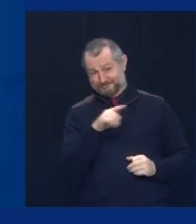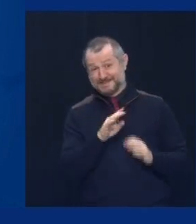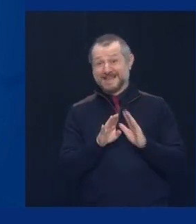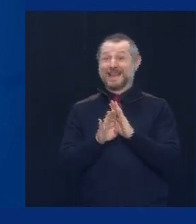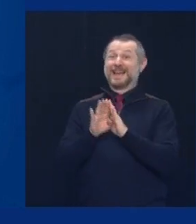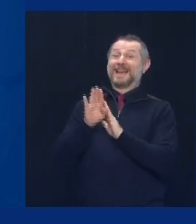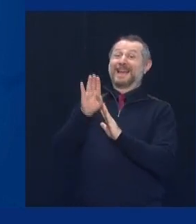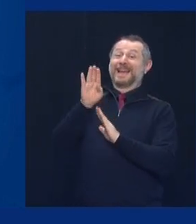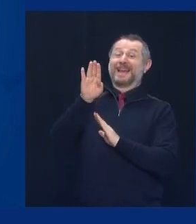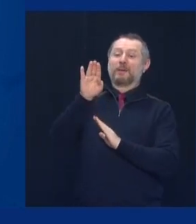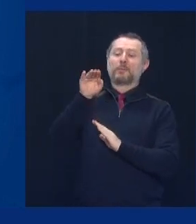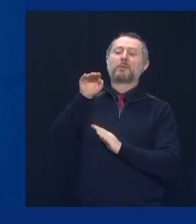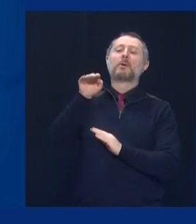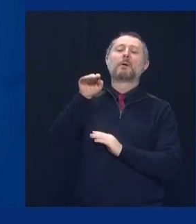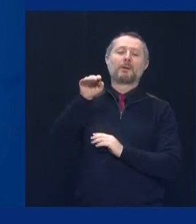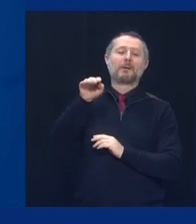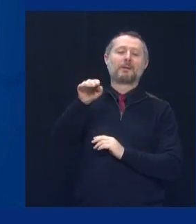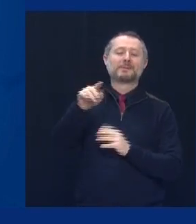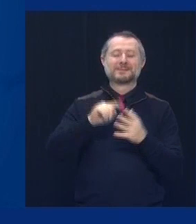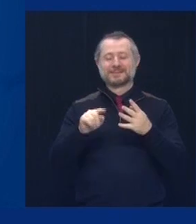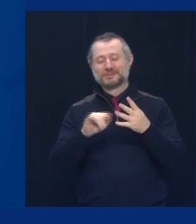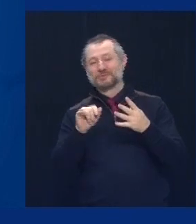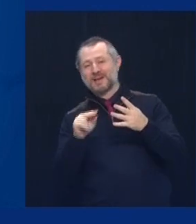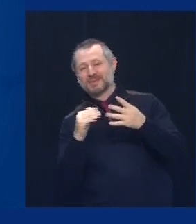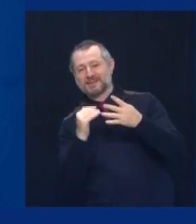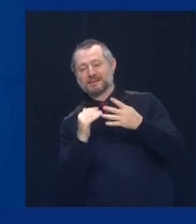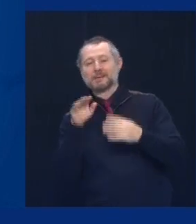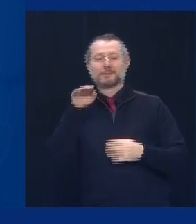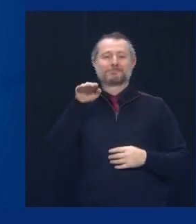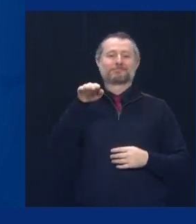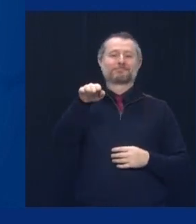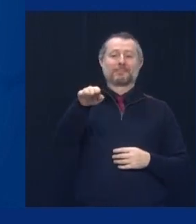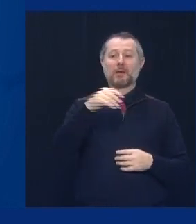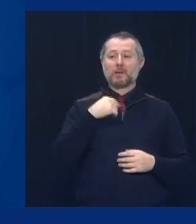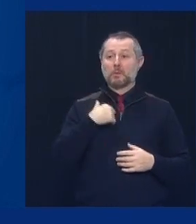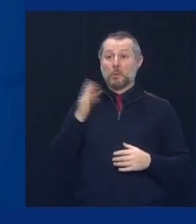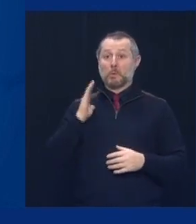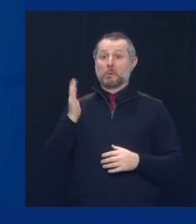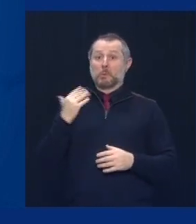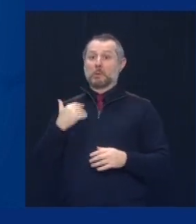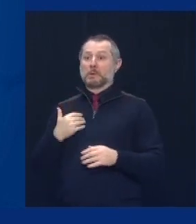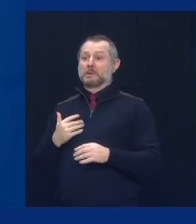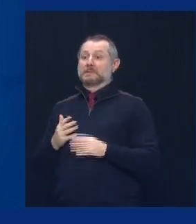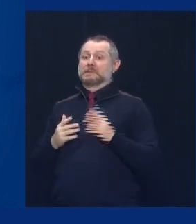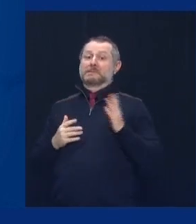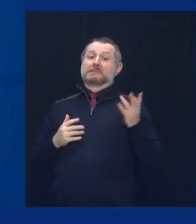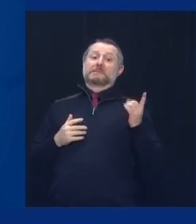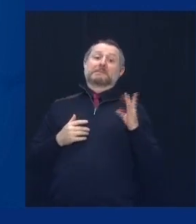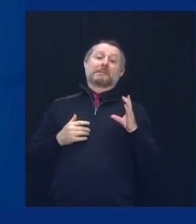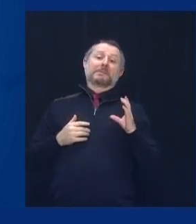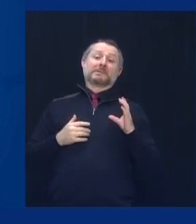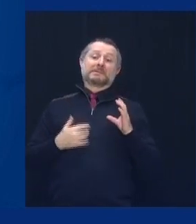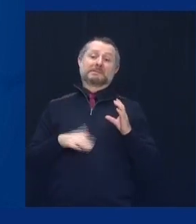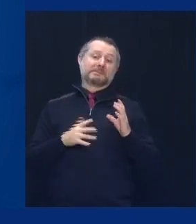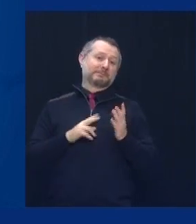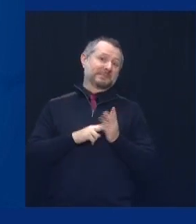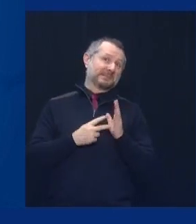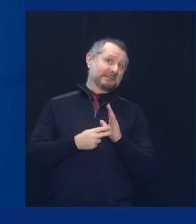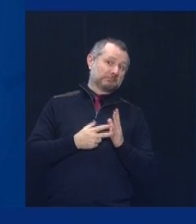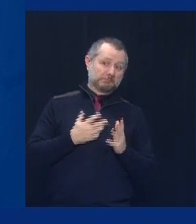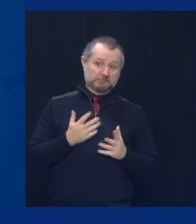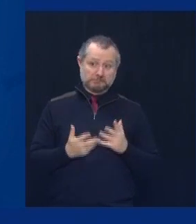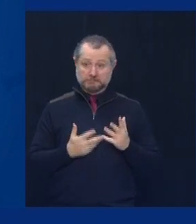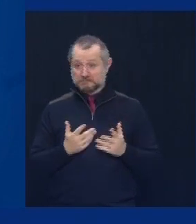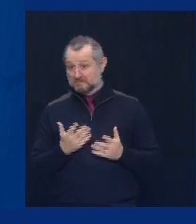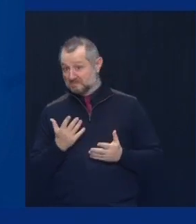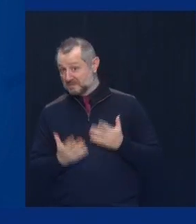to late January. Why? Because Thanksgiving started. We may be seeing the tail